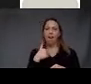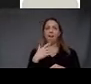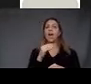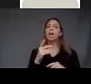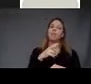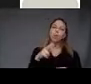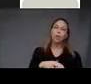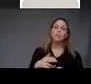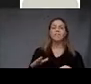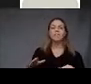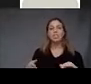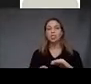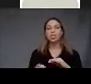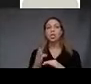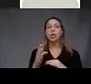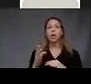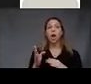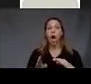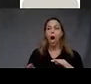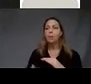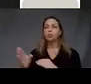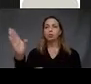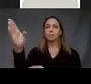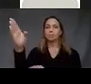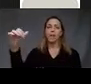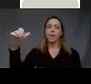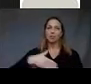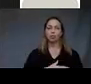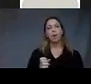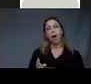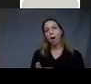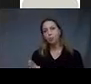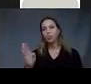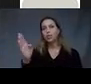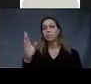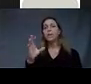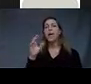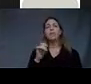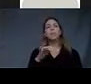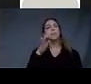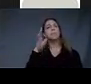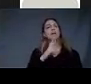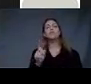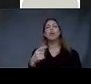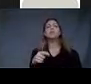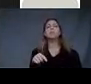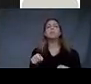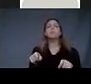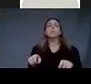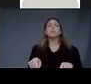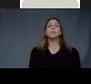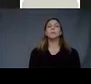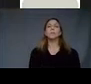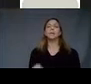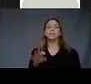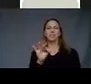swimming upstream and the man just has his feet in the water and I'm